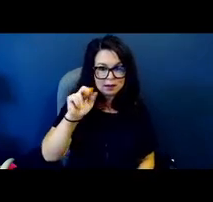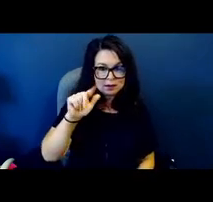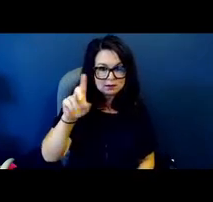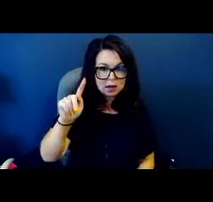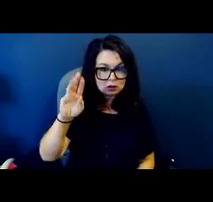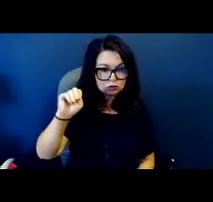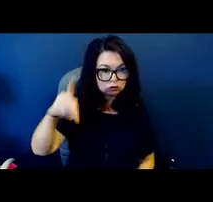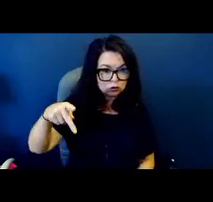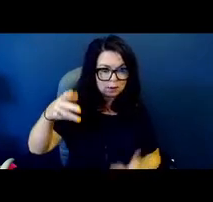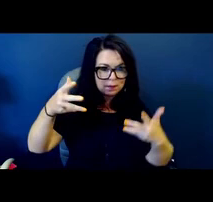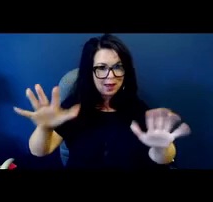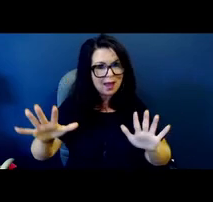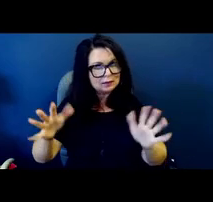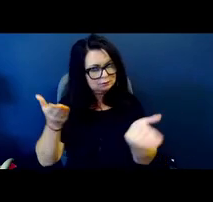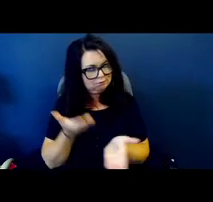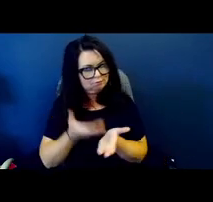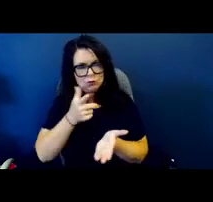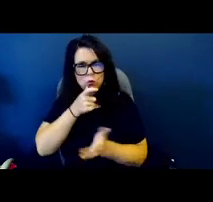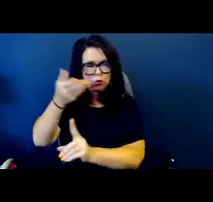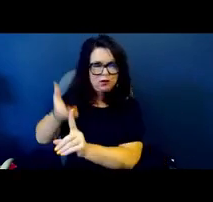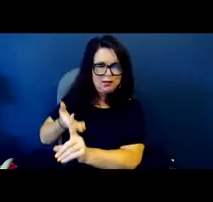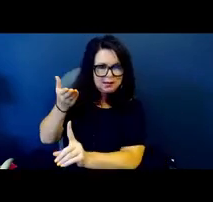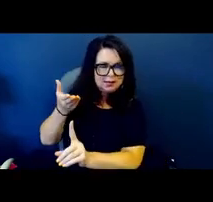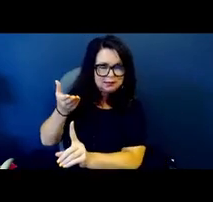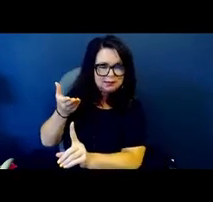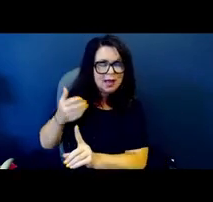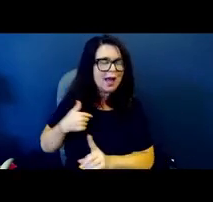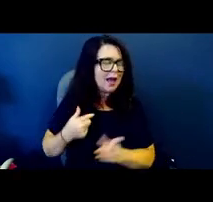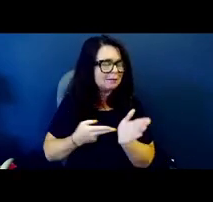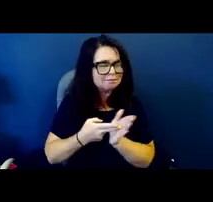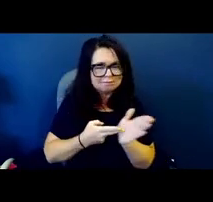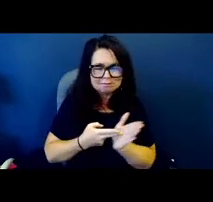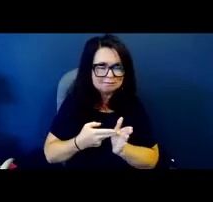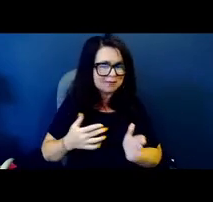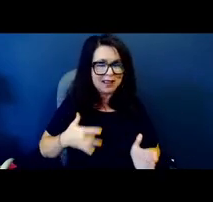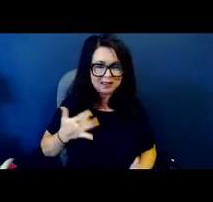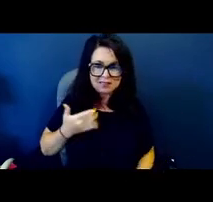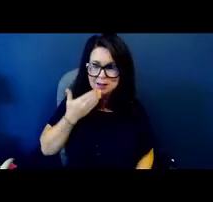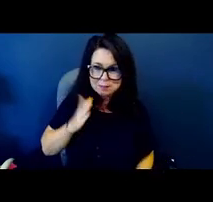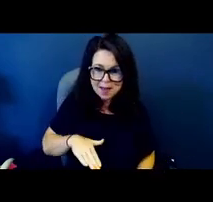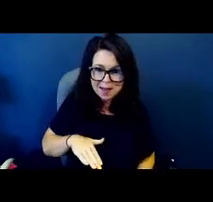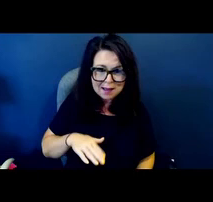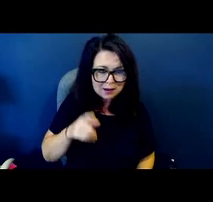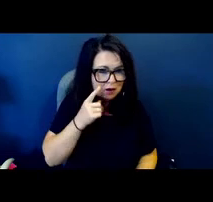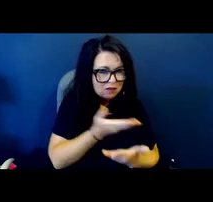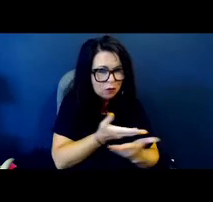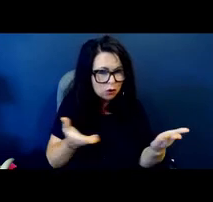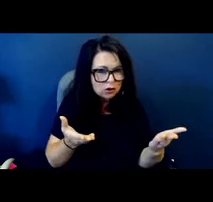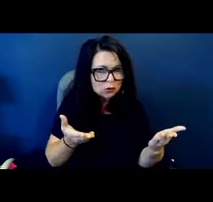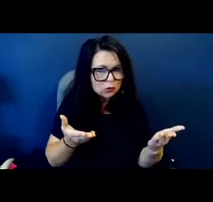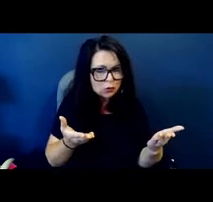has shown us who he really is. And I honestly feel bad for anyone with that much hate in their